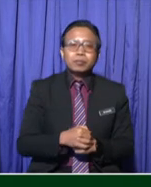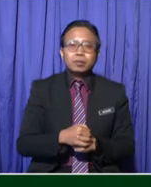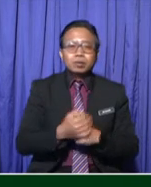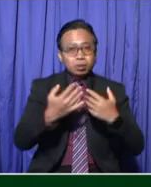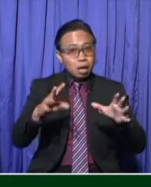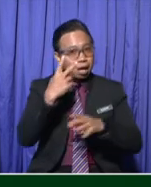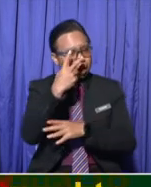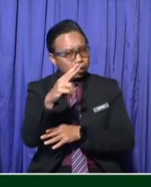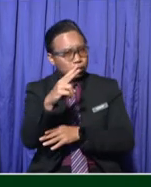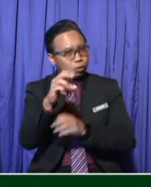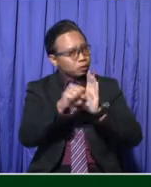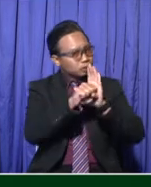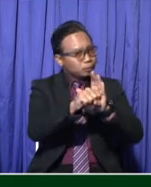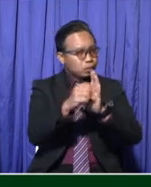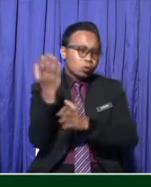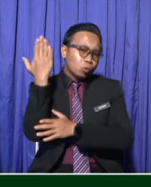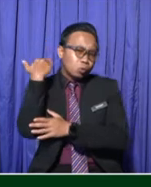seen these symbols before?